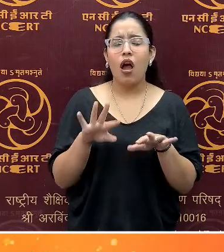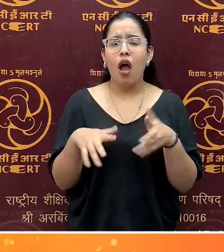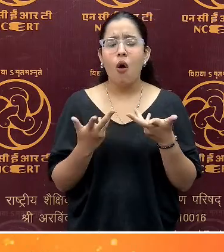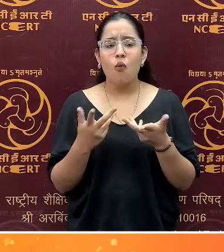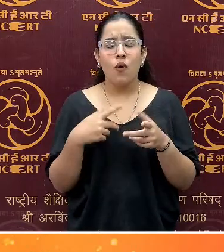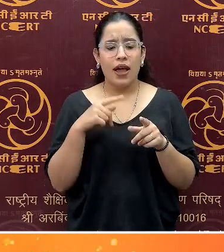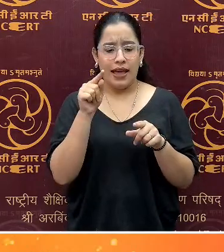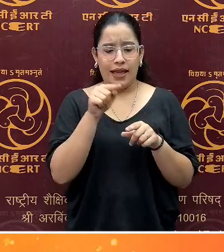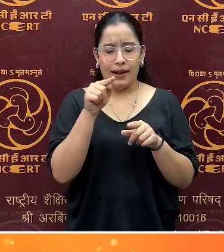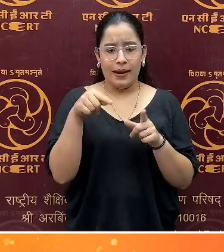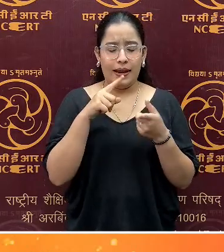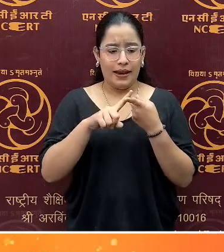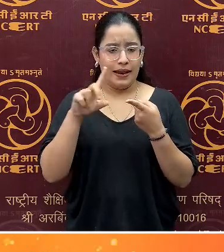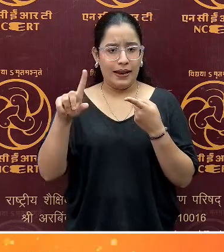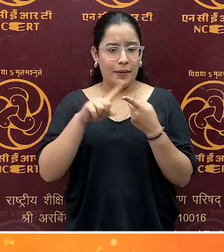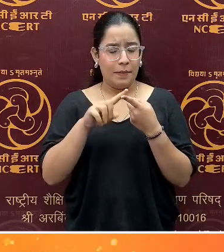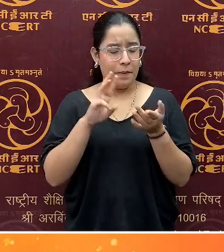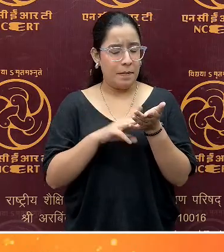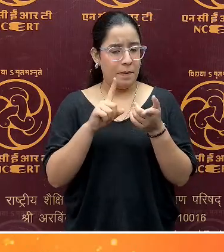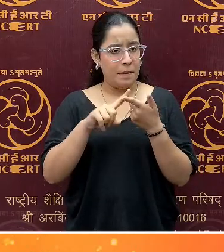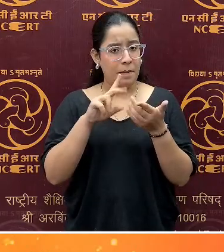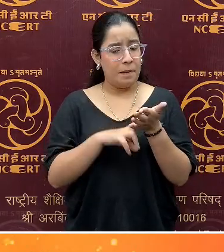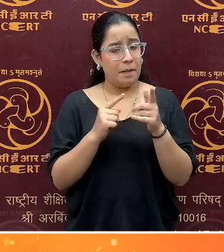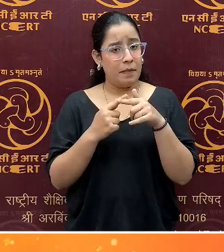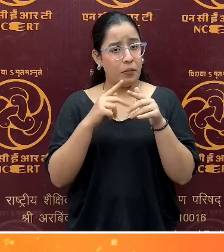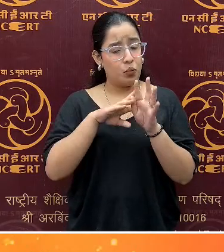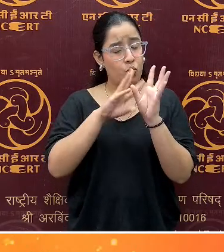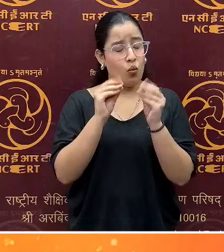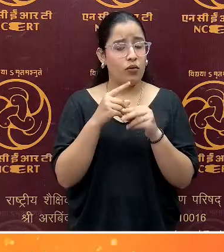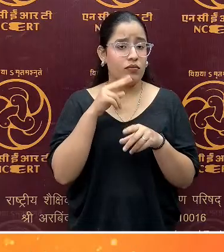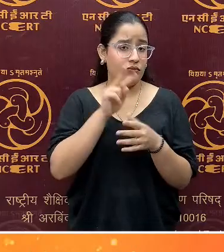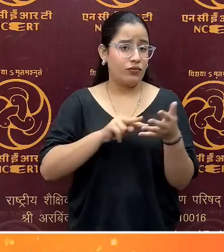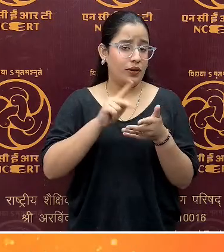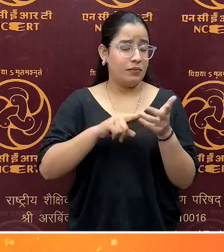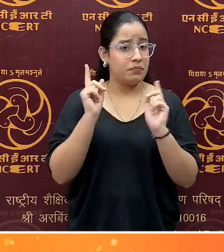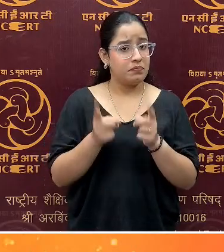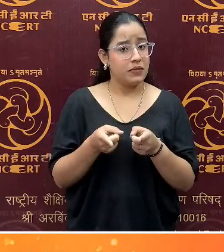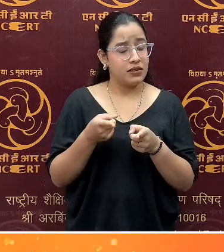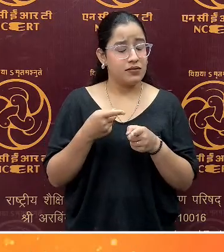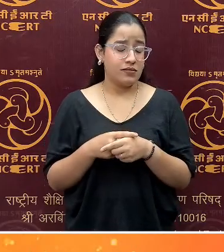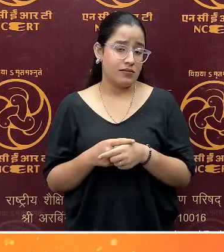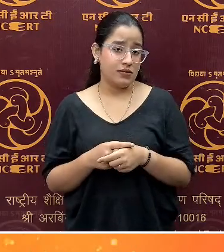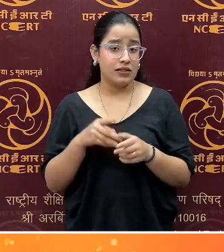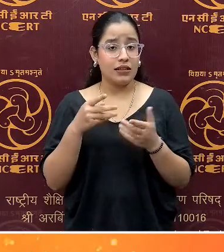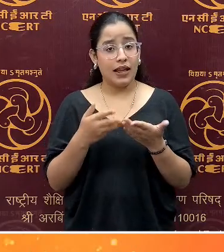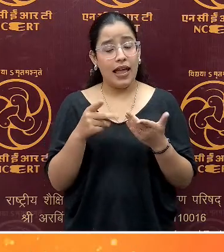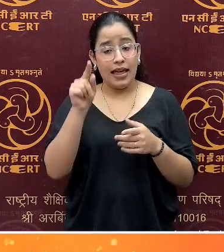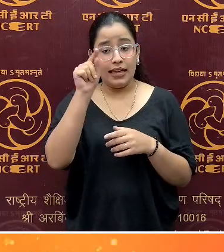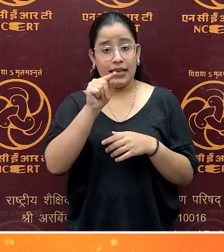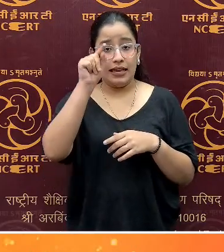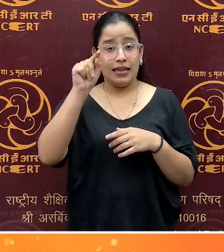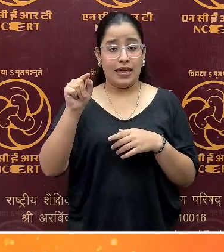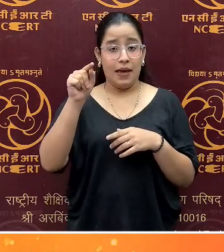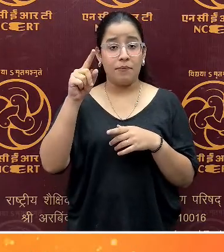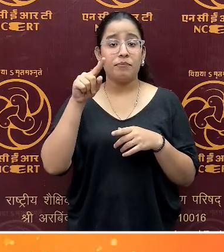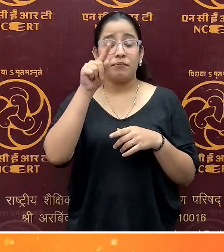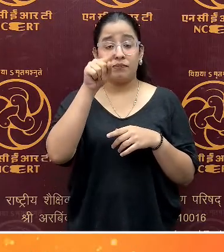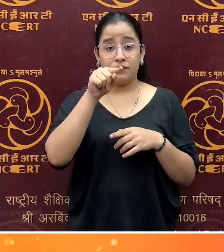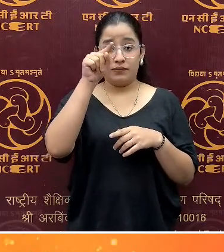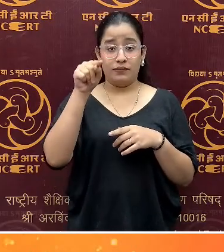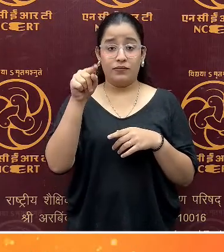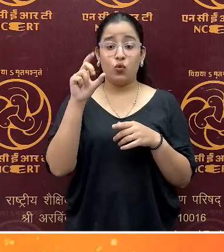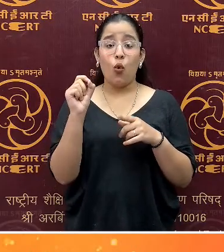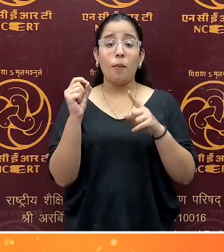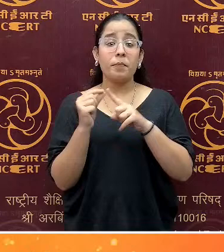every element of the question. The question says it is a cap over the vector